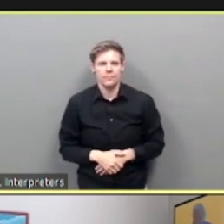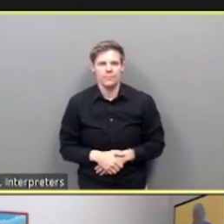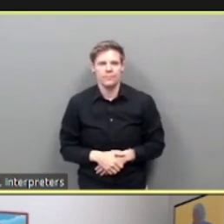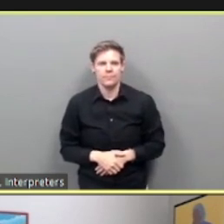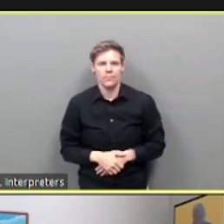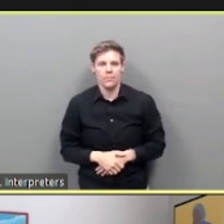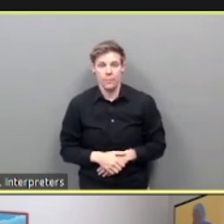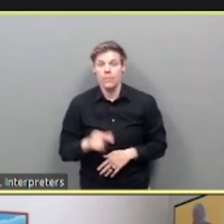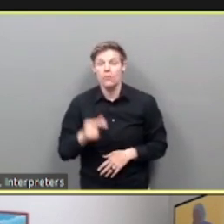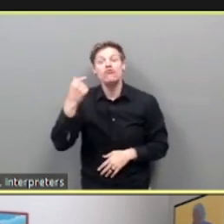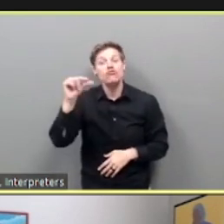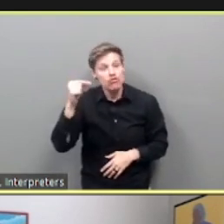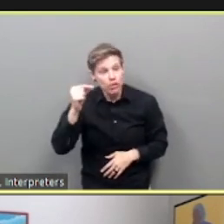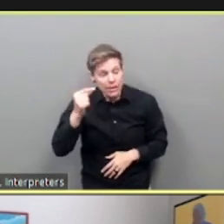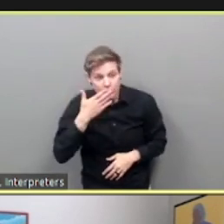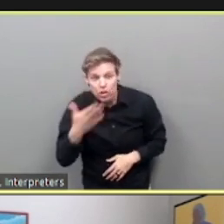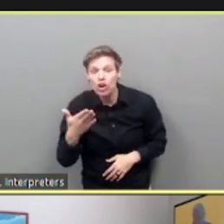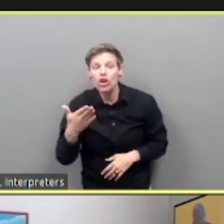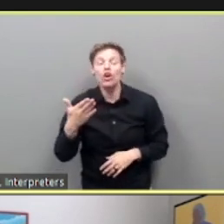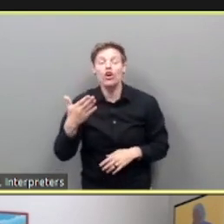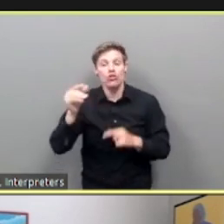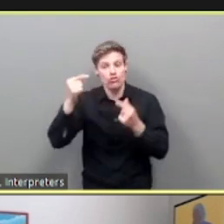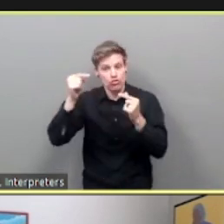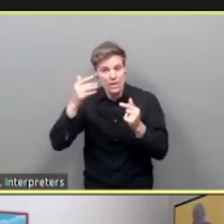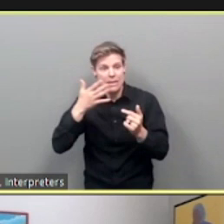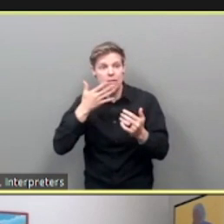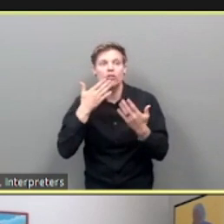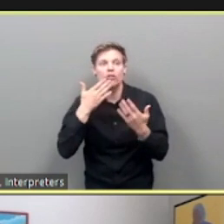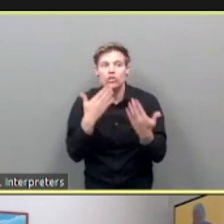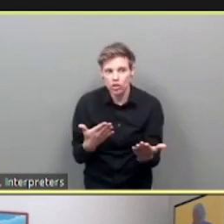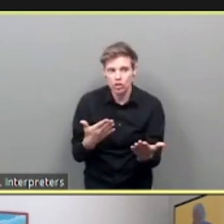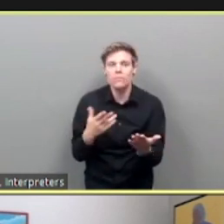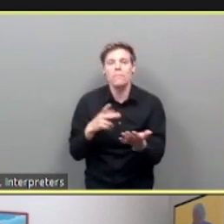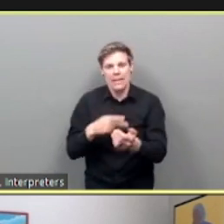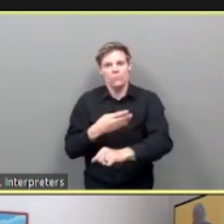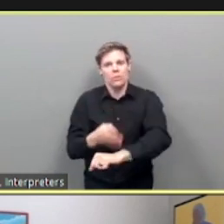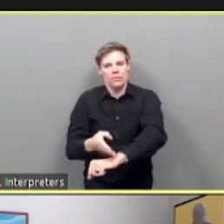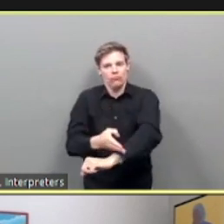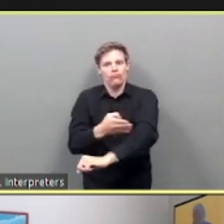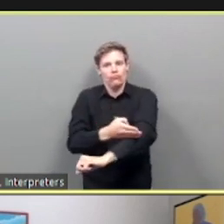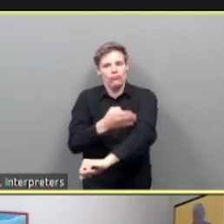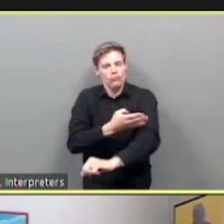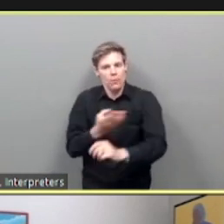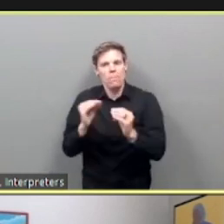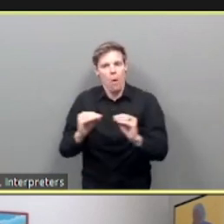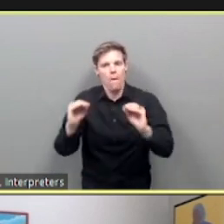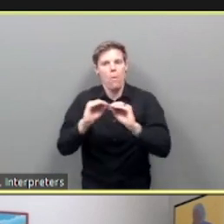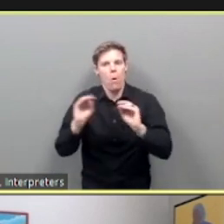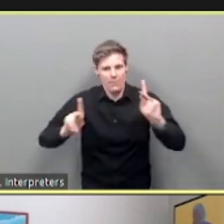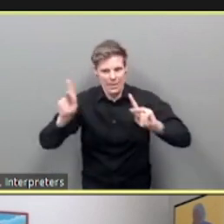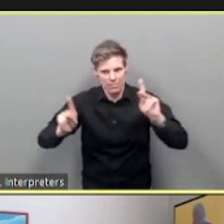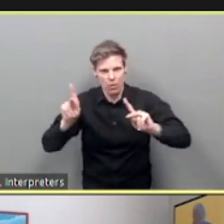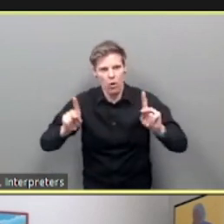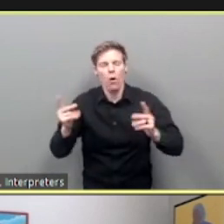numbers are good. It means we're making progress and getting more vaccine to people with lower